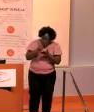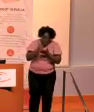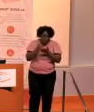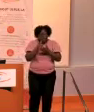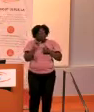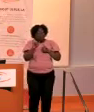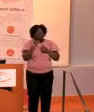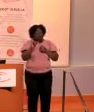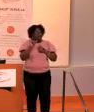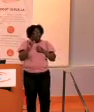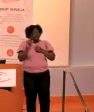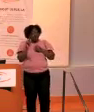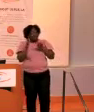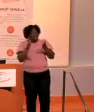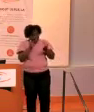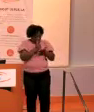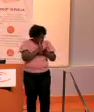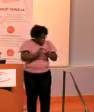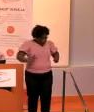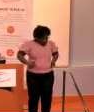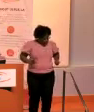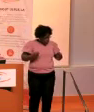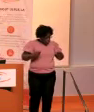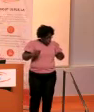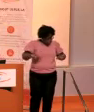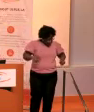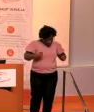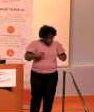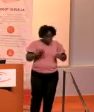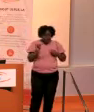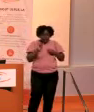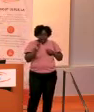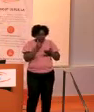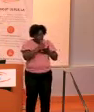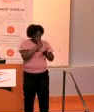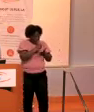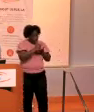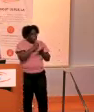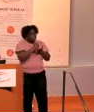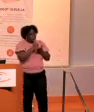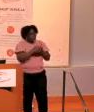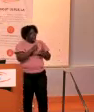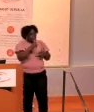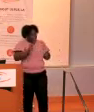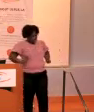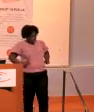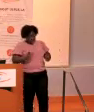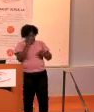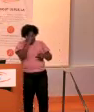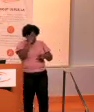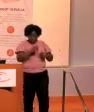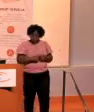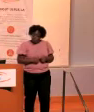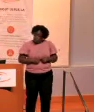seemed to be more effective in transplant, would be more effective in lupus kidney disease. So that's sort of the backstory there.